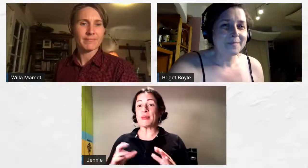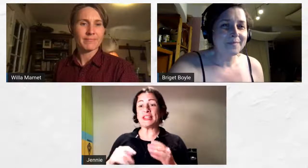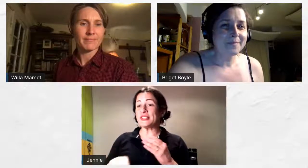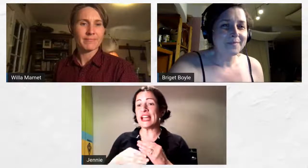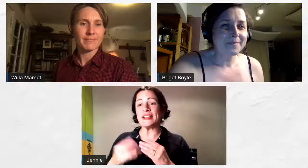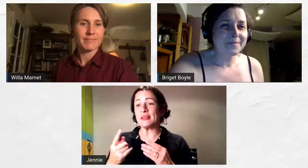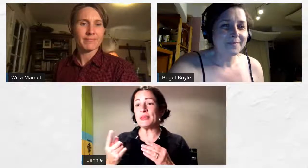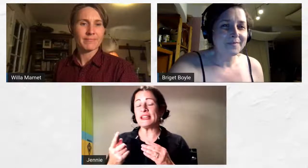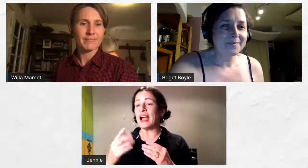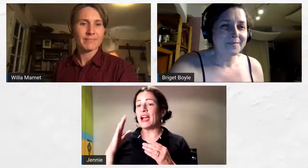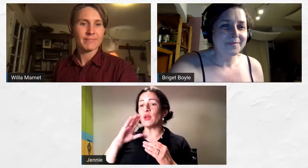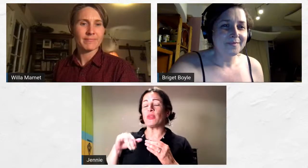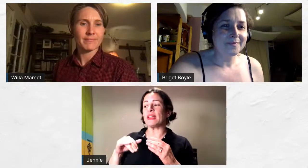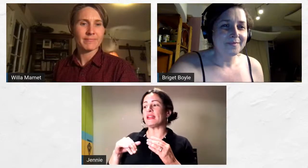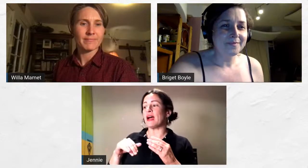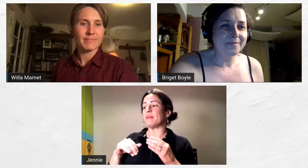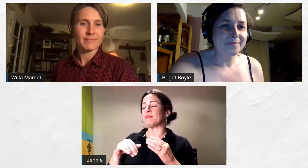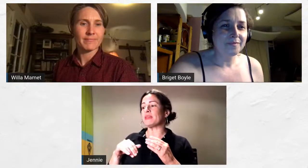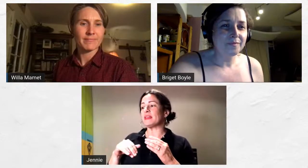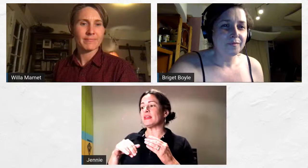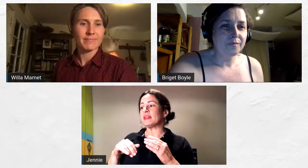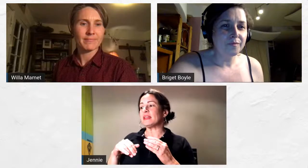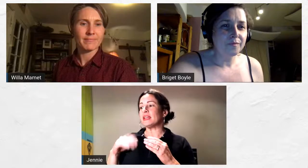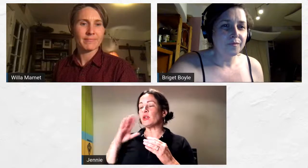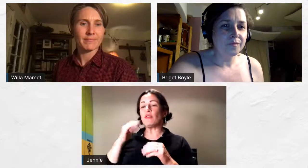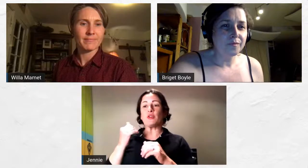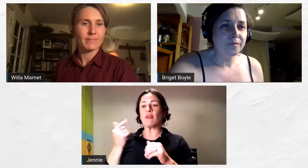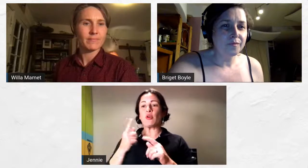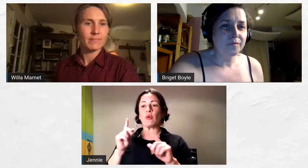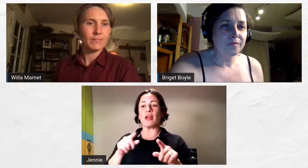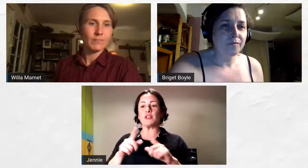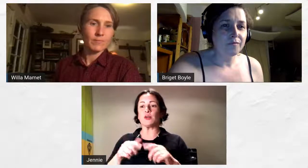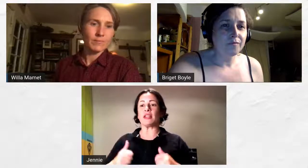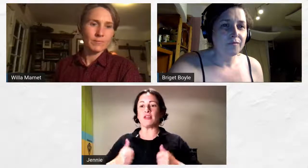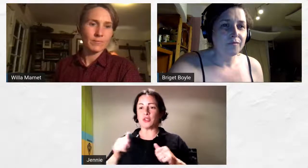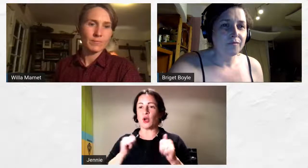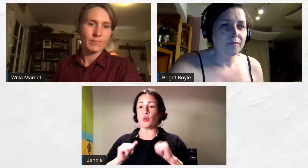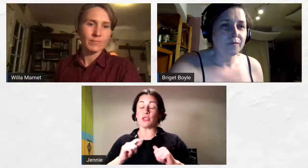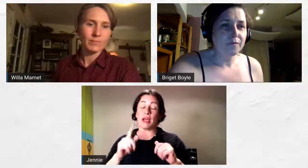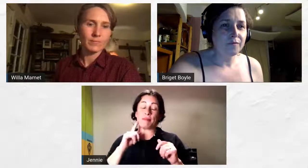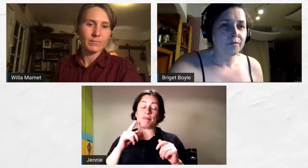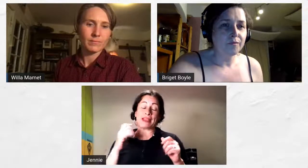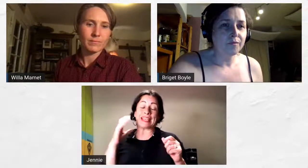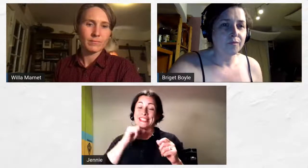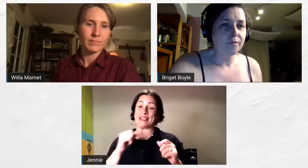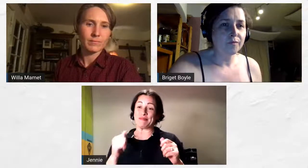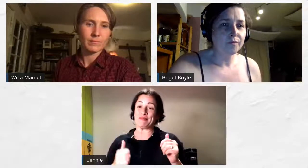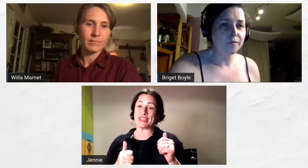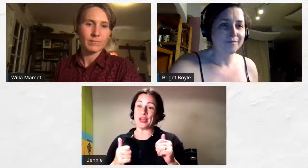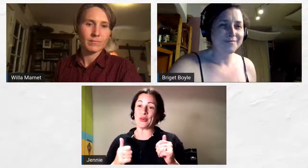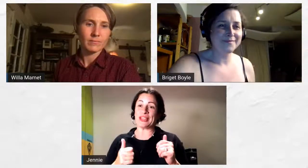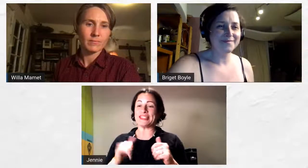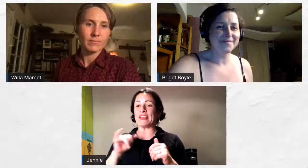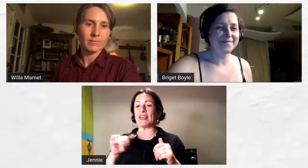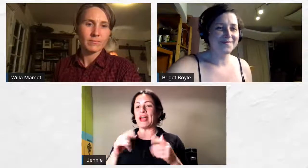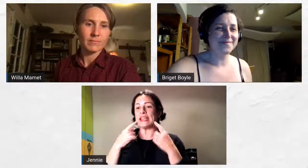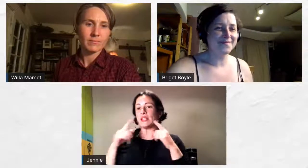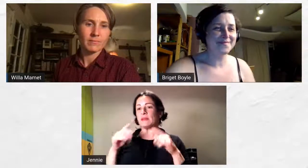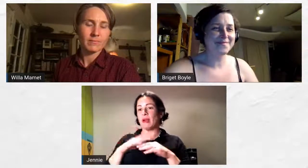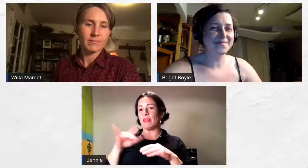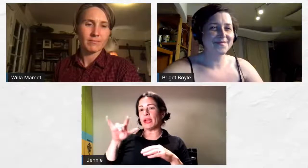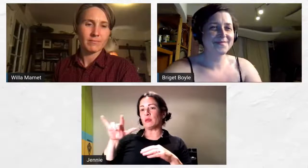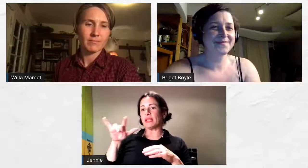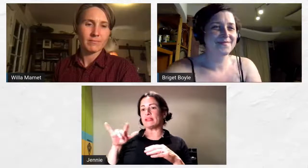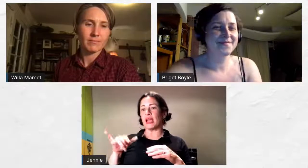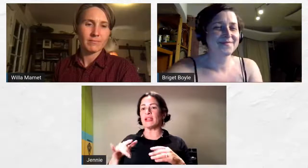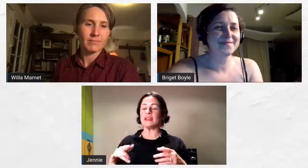that's awesome. And just to add something, I know that you know, if you've ever gone to a live show, which I'm guessing, you know, it's like the